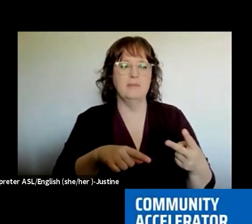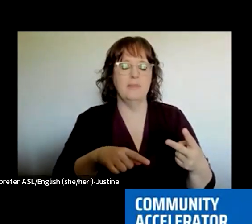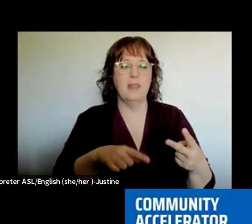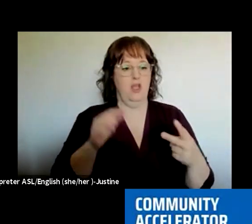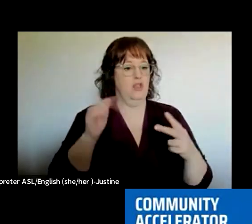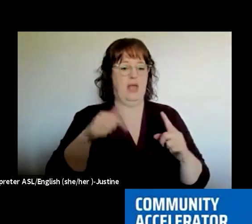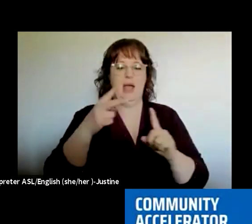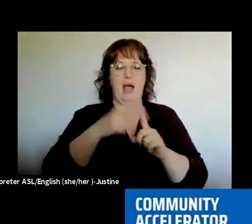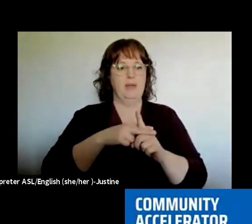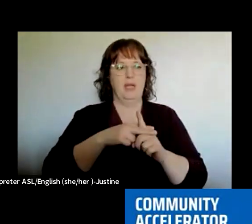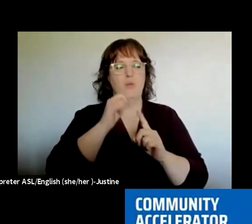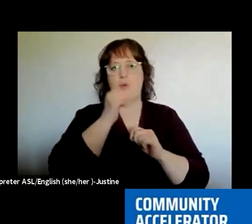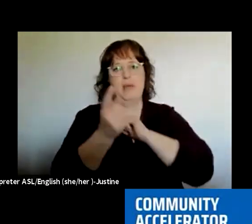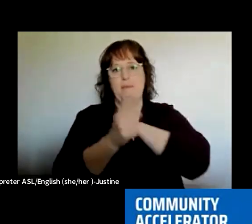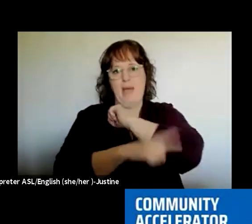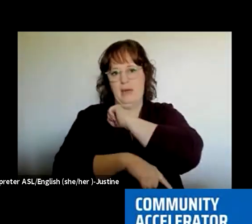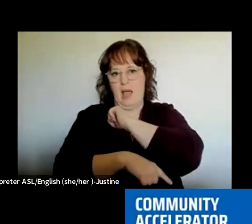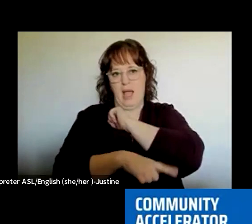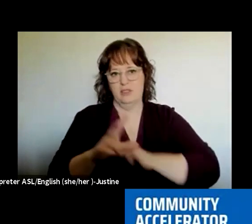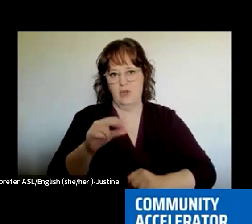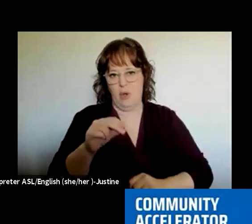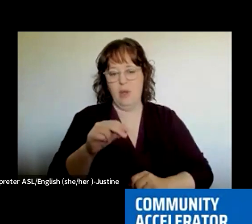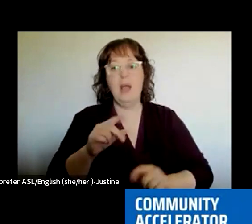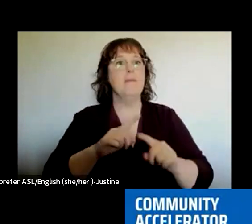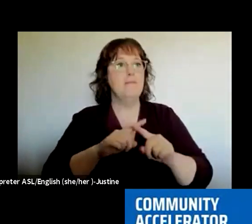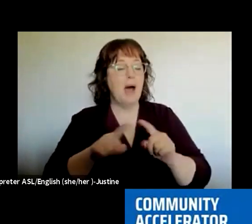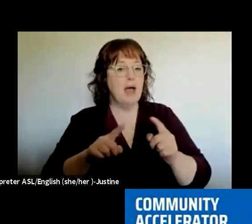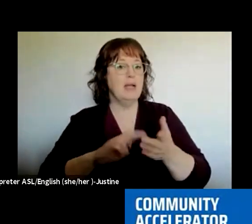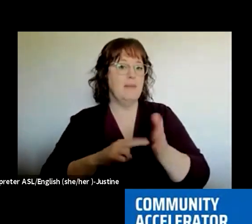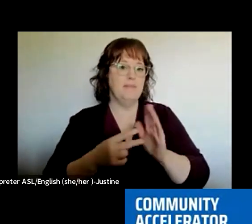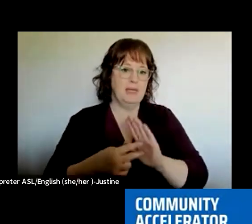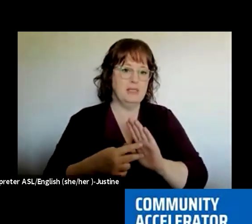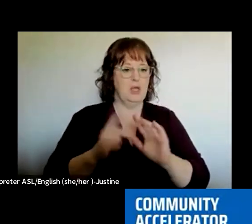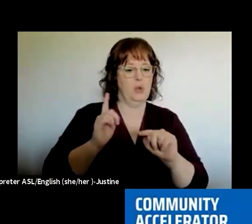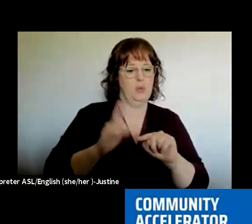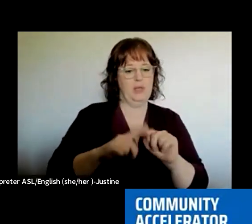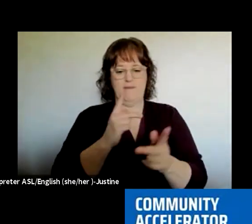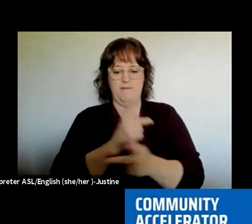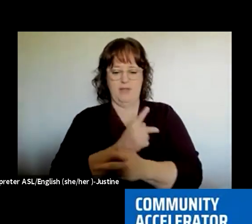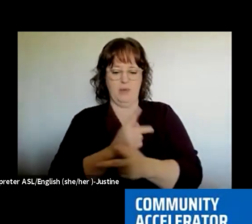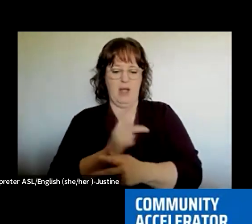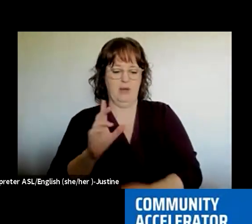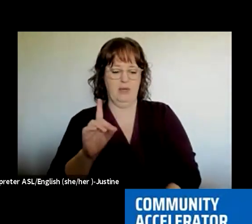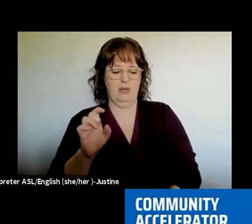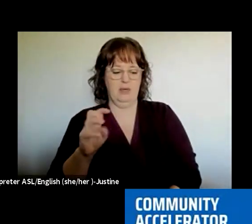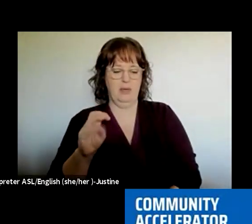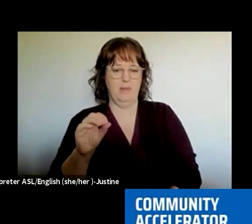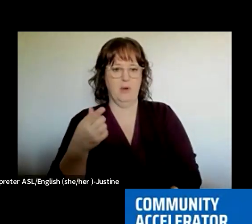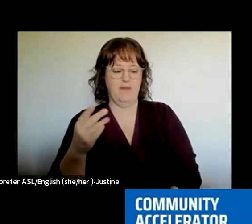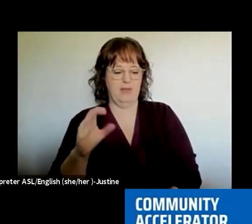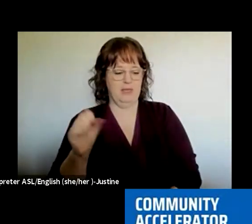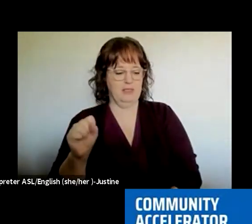application will not be penalized for this, but it does mean that we will not be able to factor demographic representation into your award